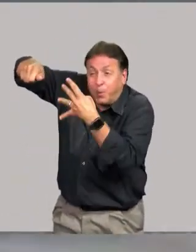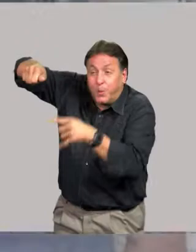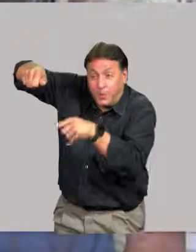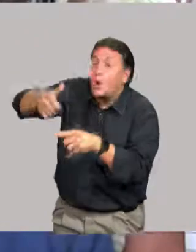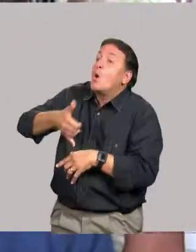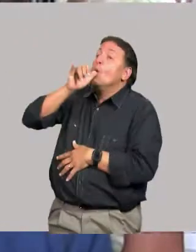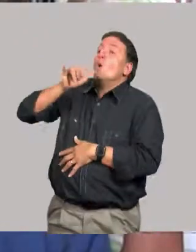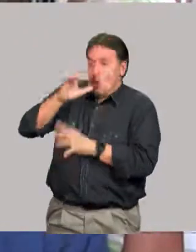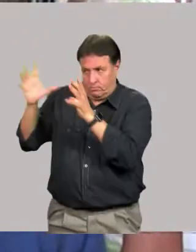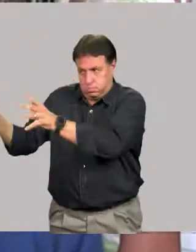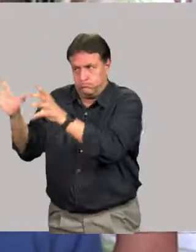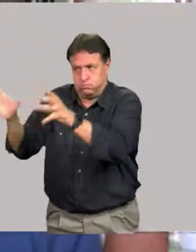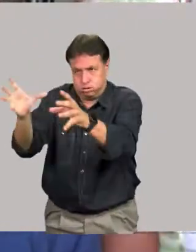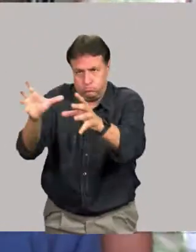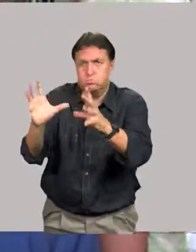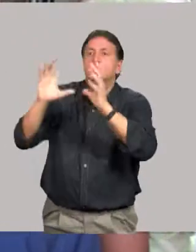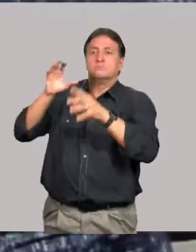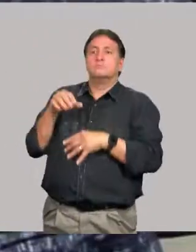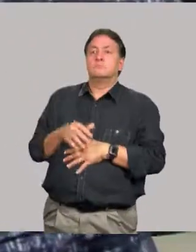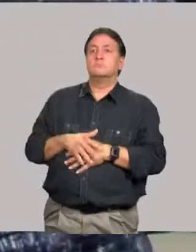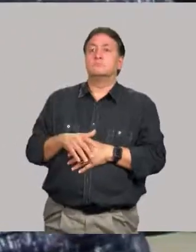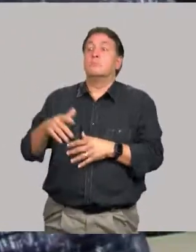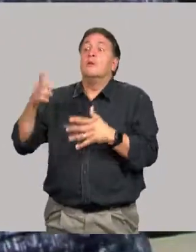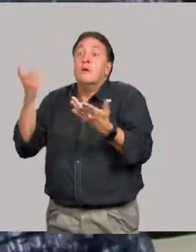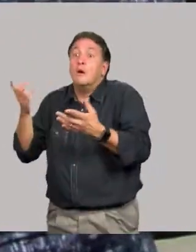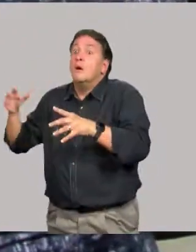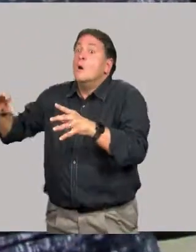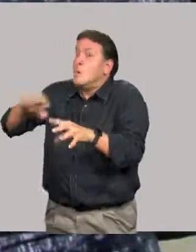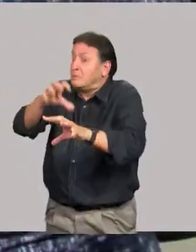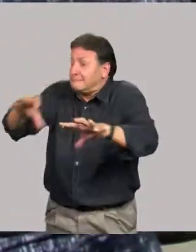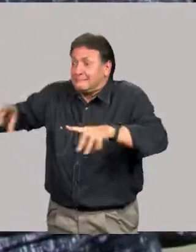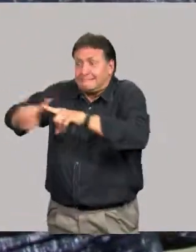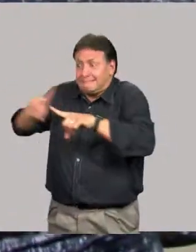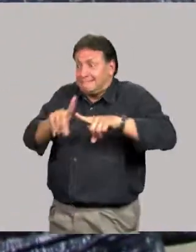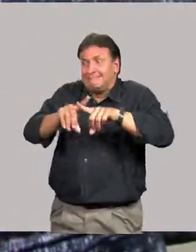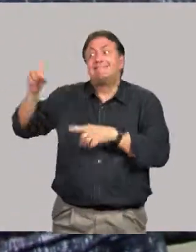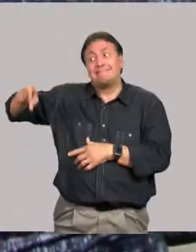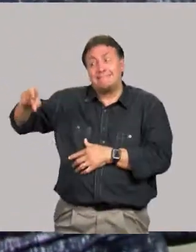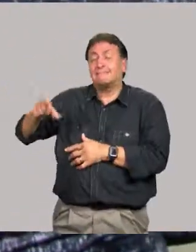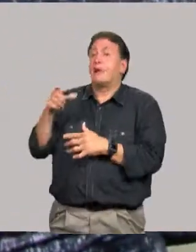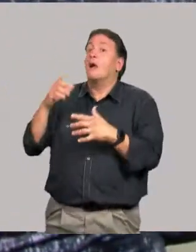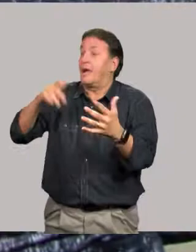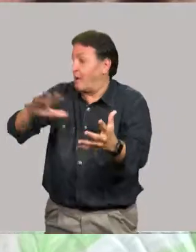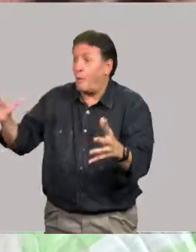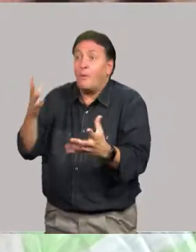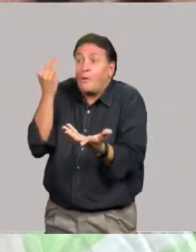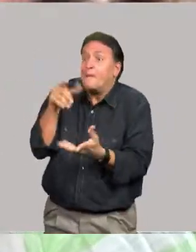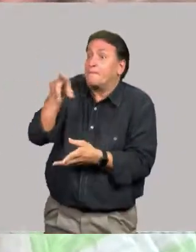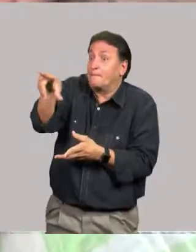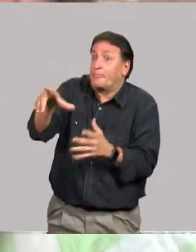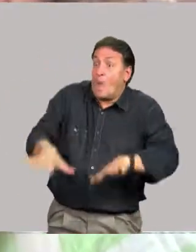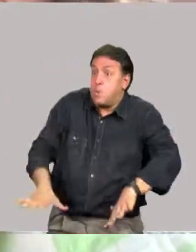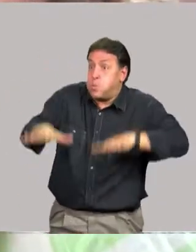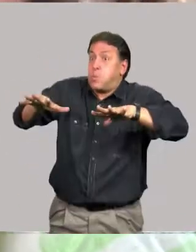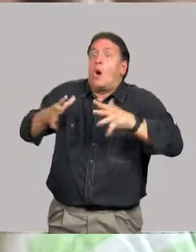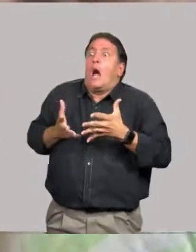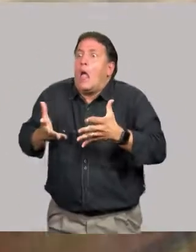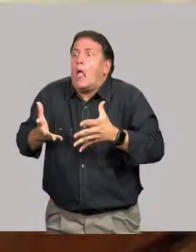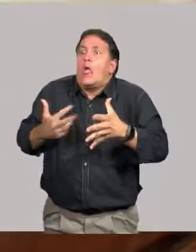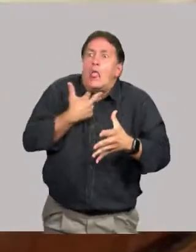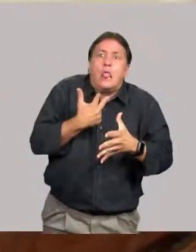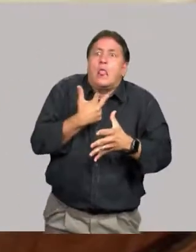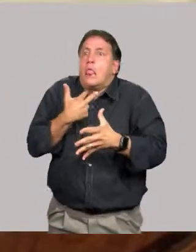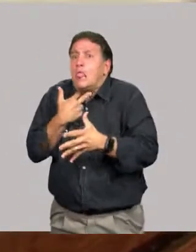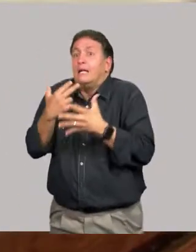emergency. Okay, let's get started. This time, we won't be caught off guard. Having a plan in place can bring peace of